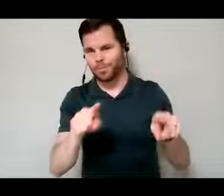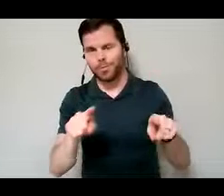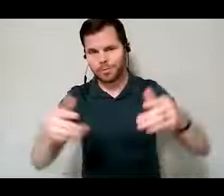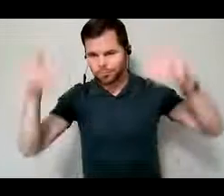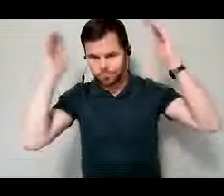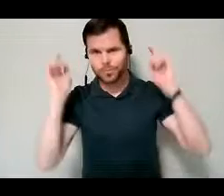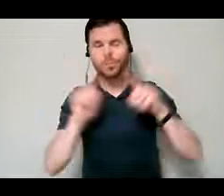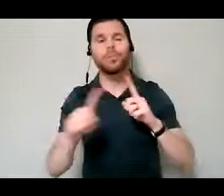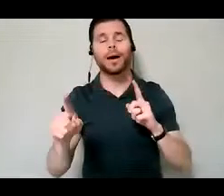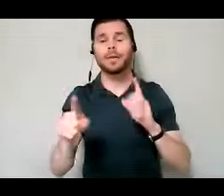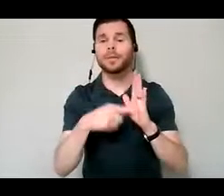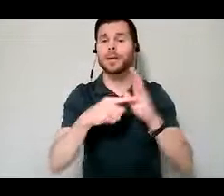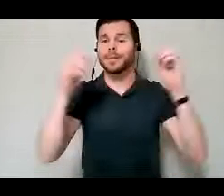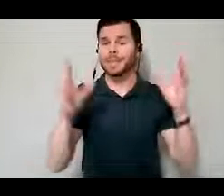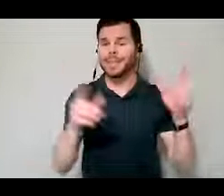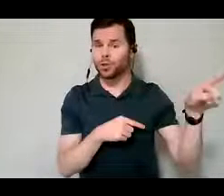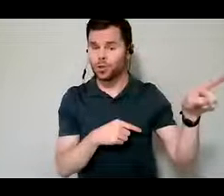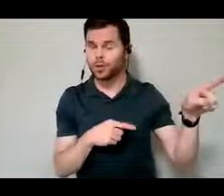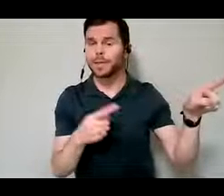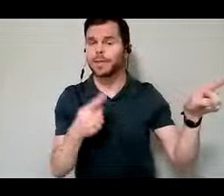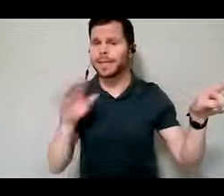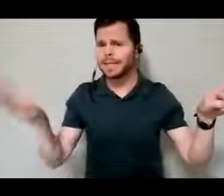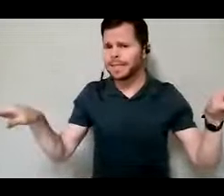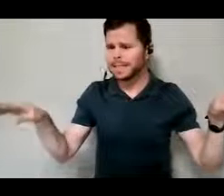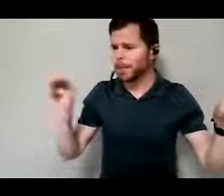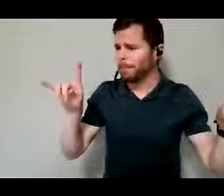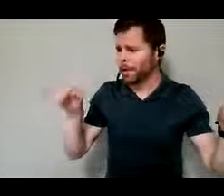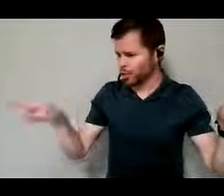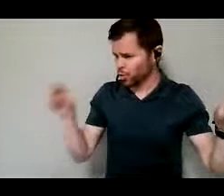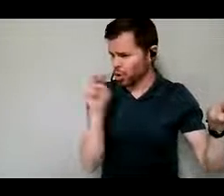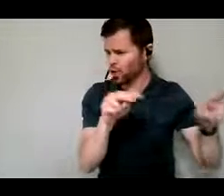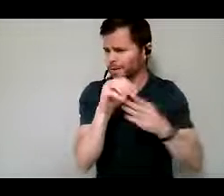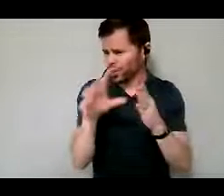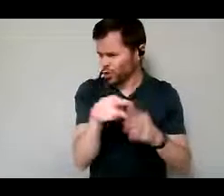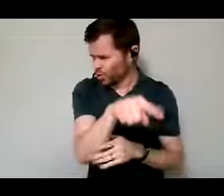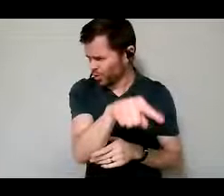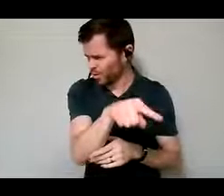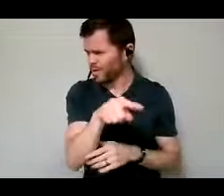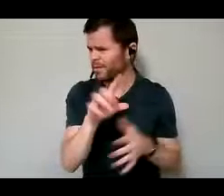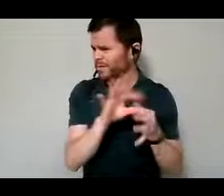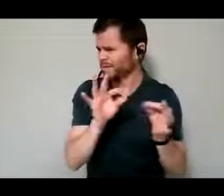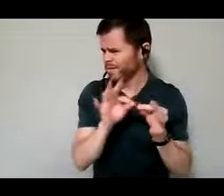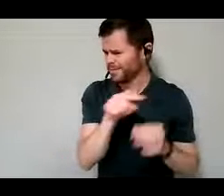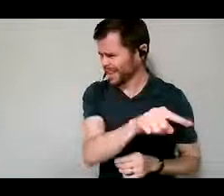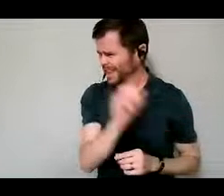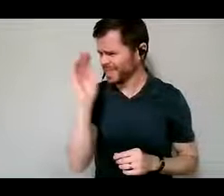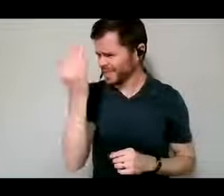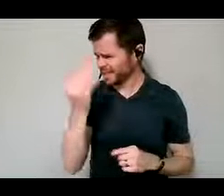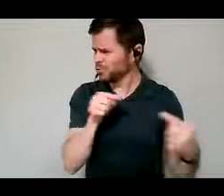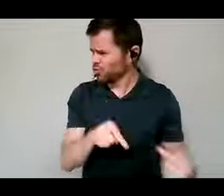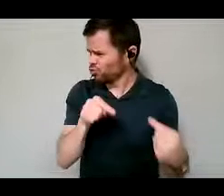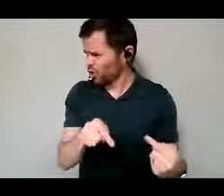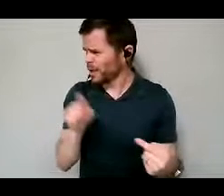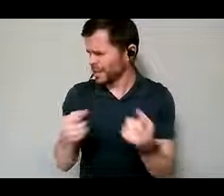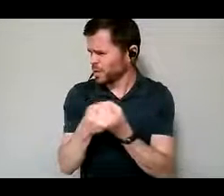get back to me and say, like, hey, can you go in and look at so-and-so's response? They seem to be having a difficult time with this, or maybe they could use more support with this. And I can